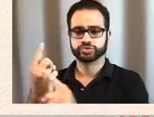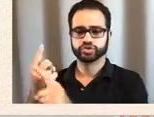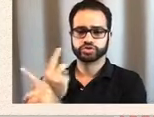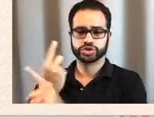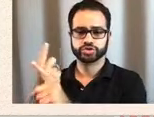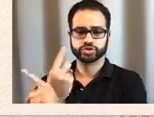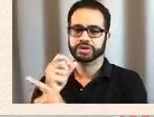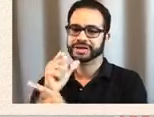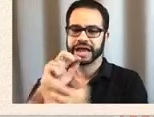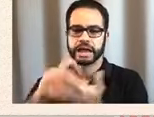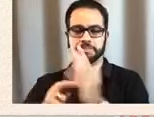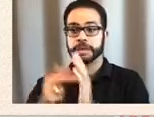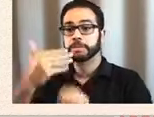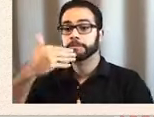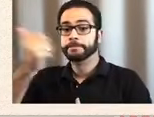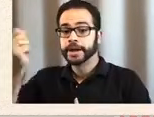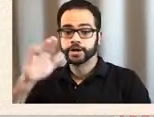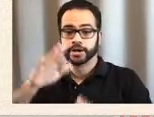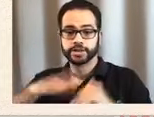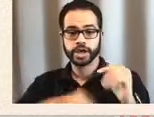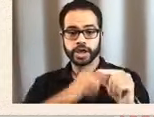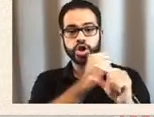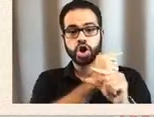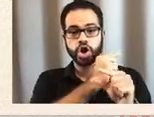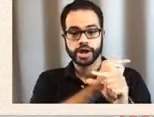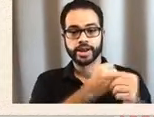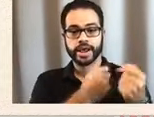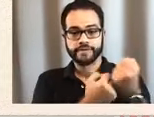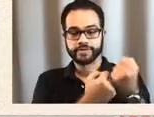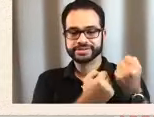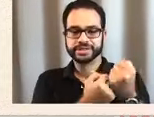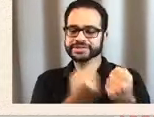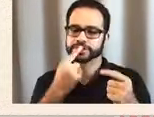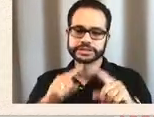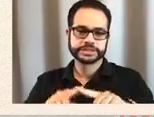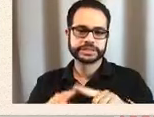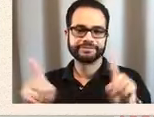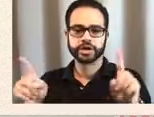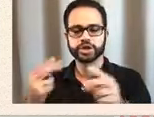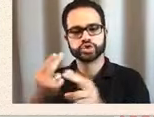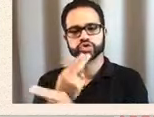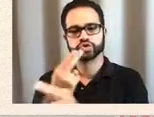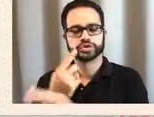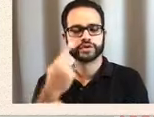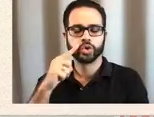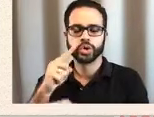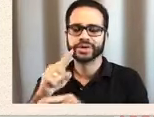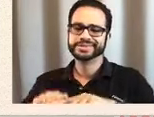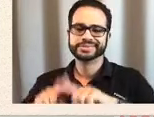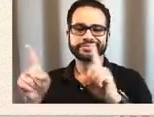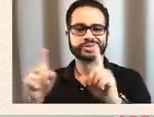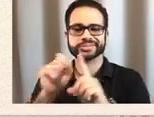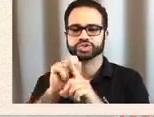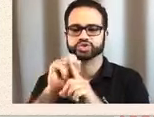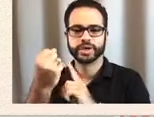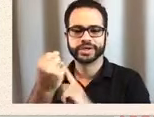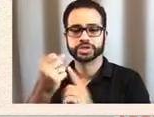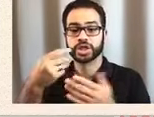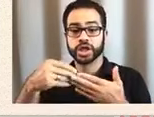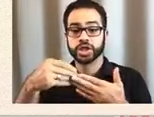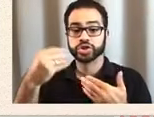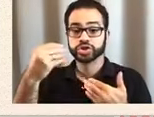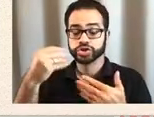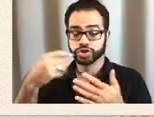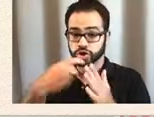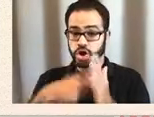than guardian advocacy. It's just different. It's used for a different circumstance. The costs for guardian advocacy are about half